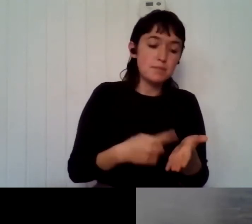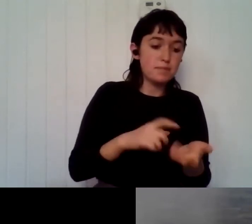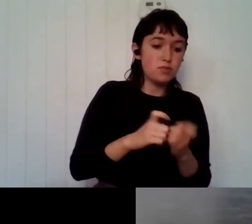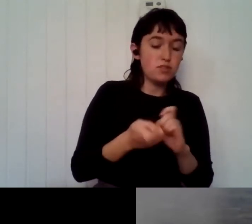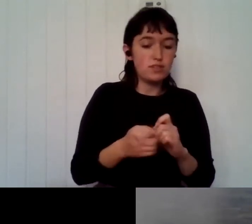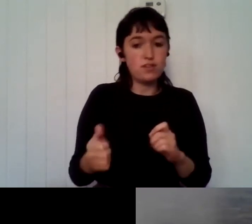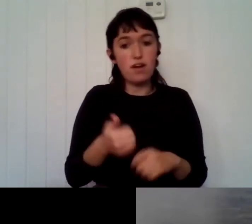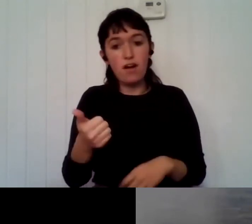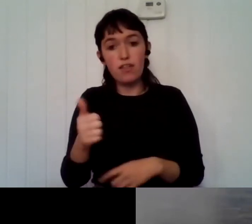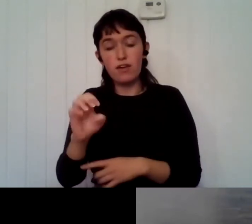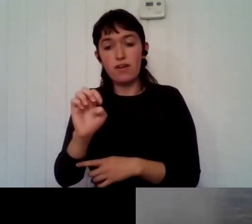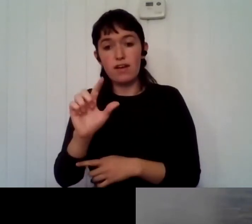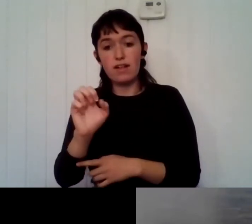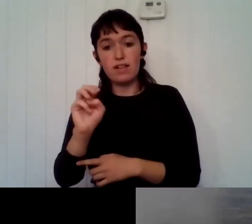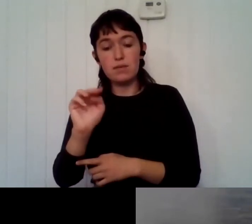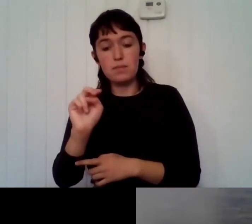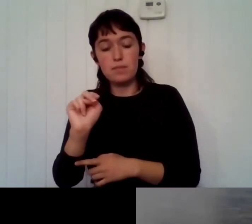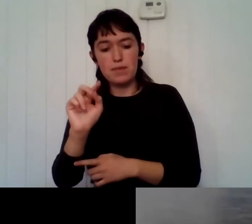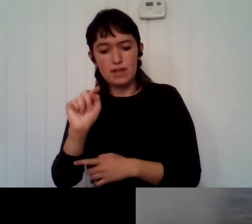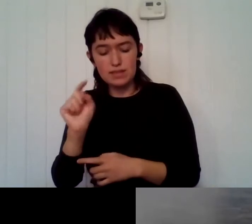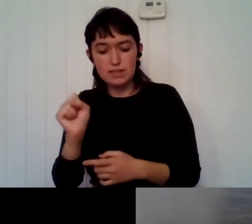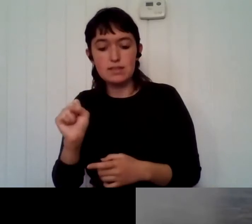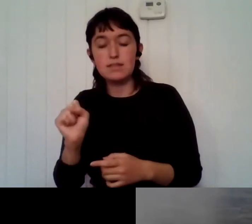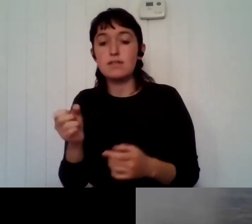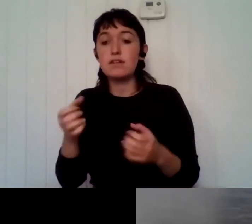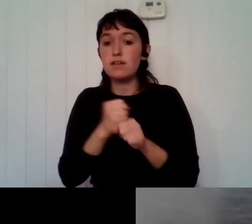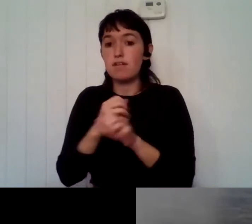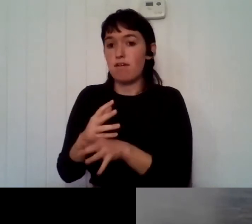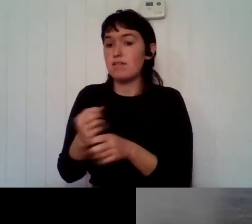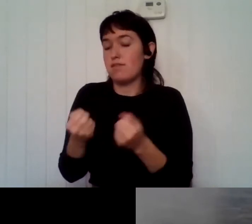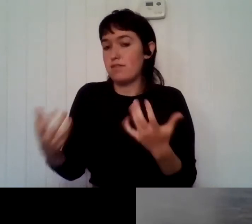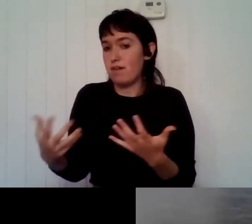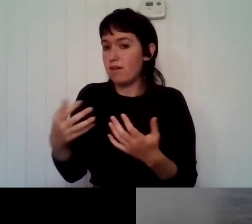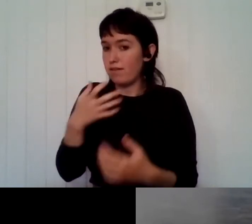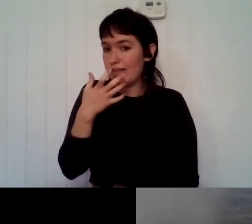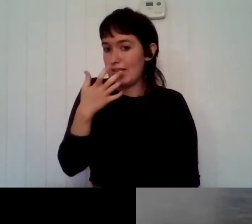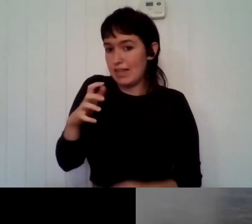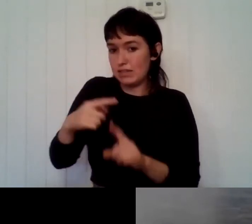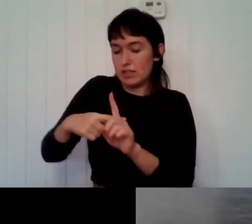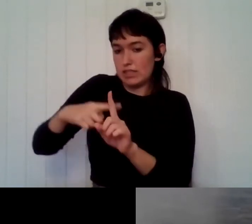also expelling a lot of heat. So that keeps the inside of our Earth really warm.